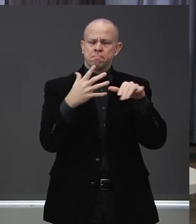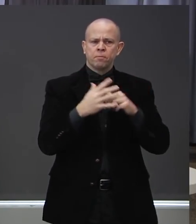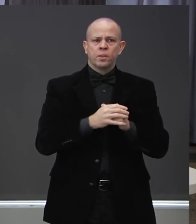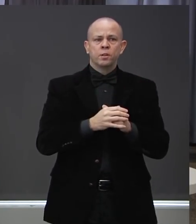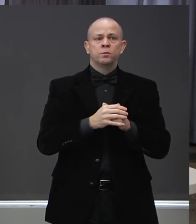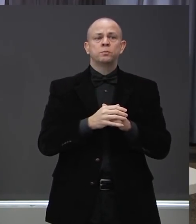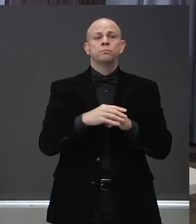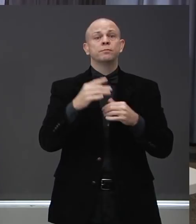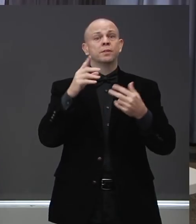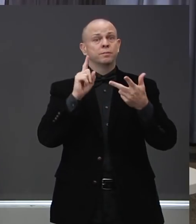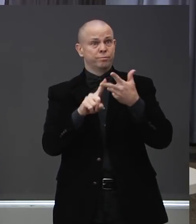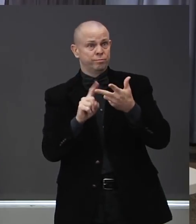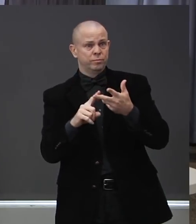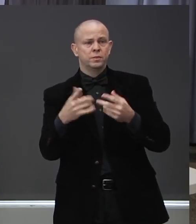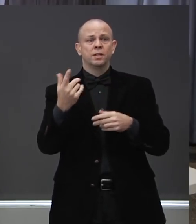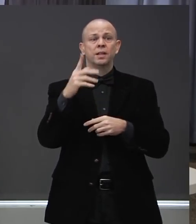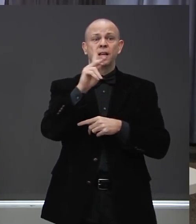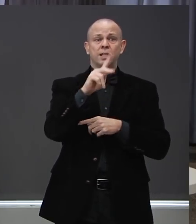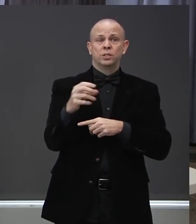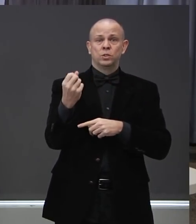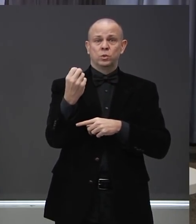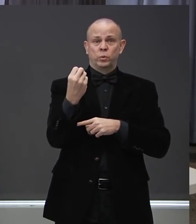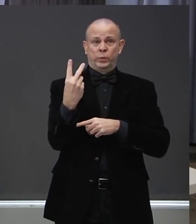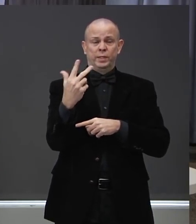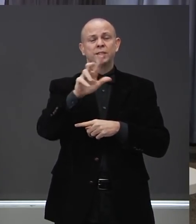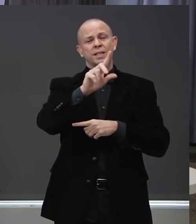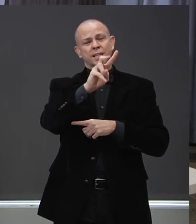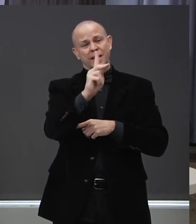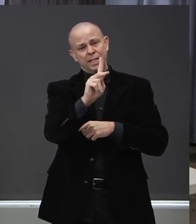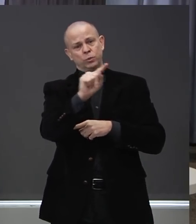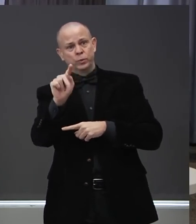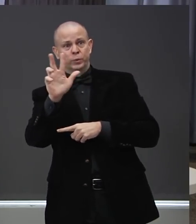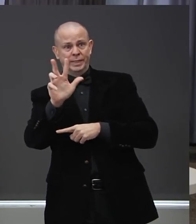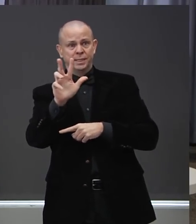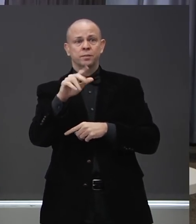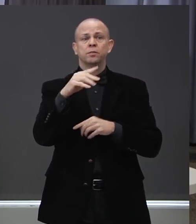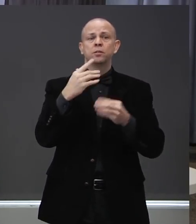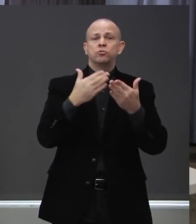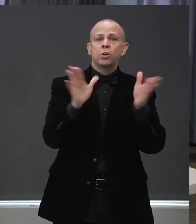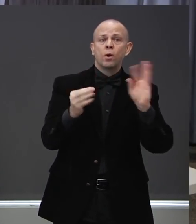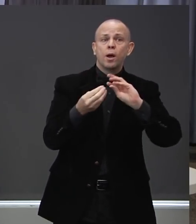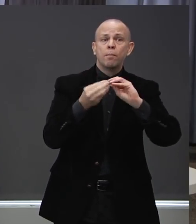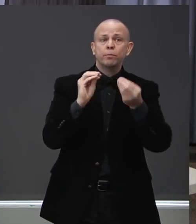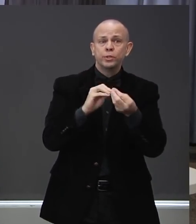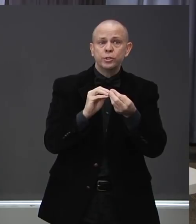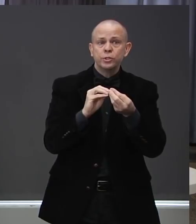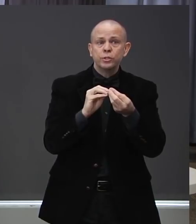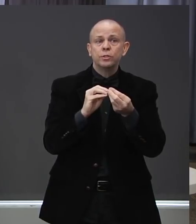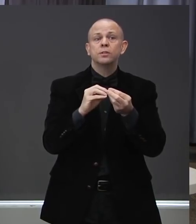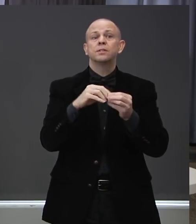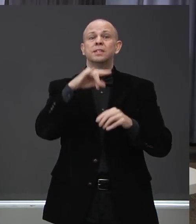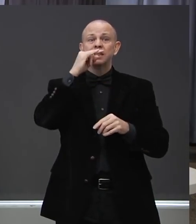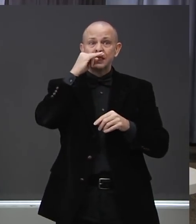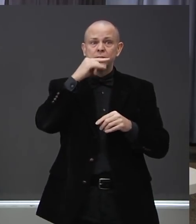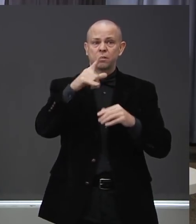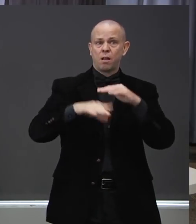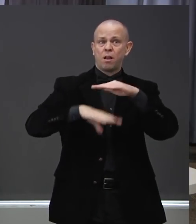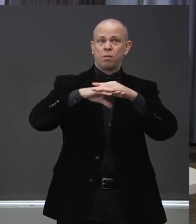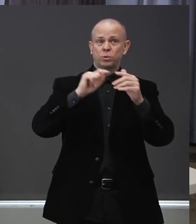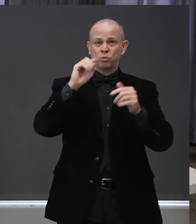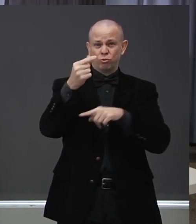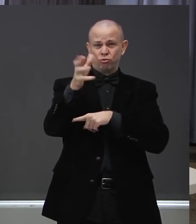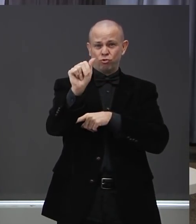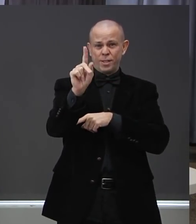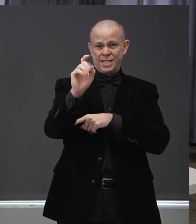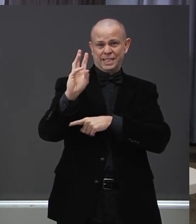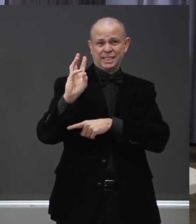previous K-3 exception to a general metric that allows elementary schools up to grade 6 to open in a phased manner.